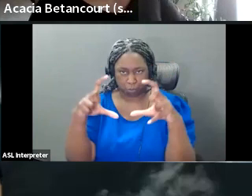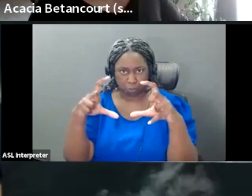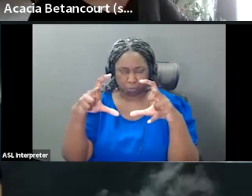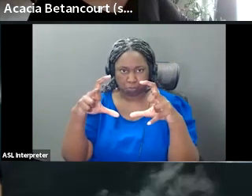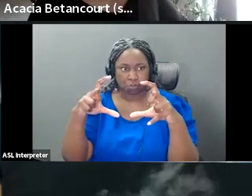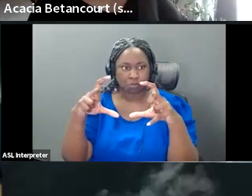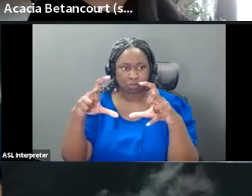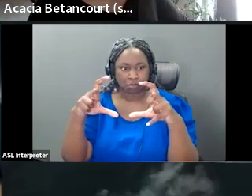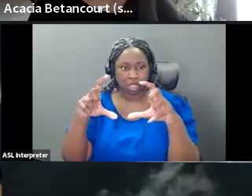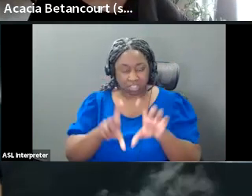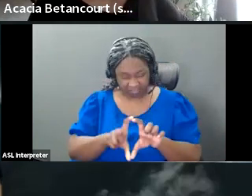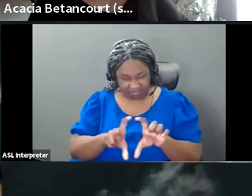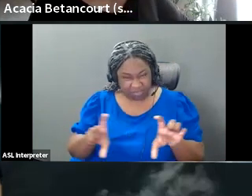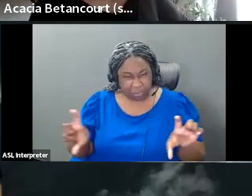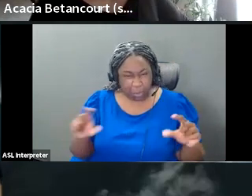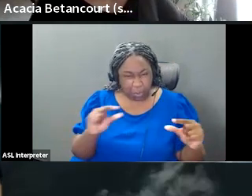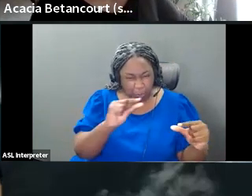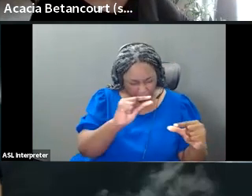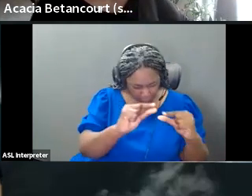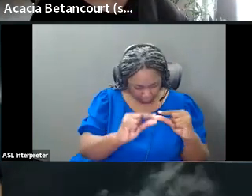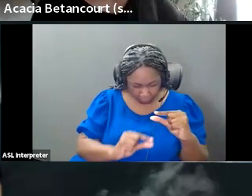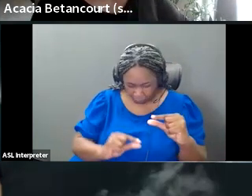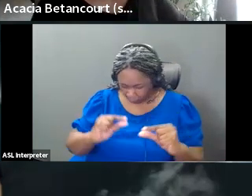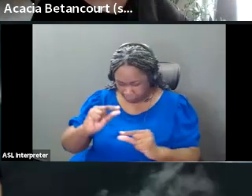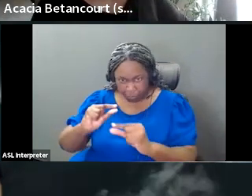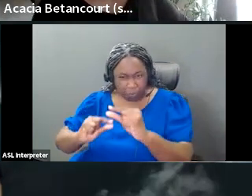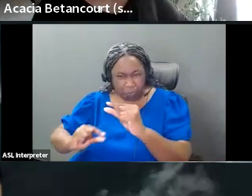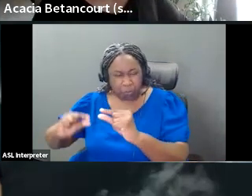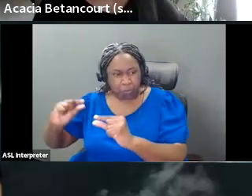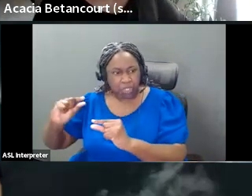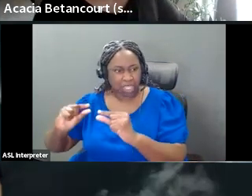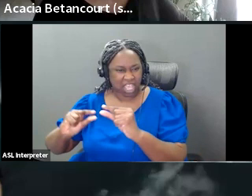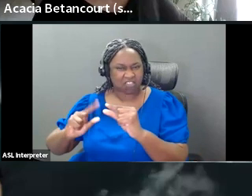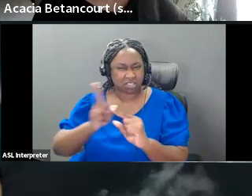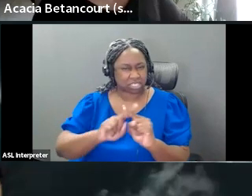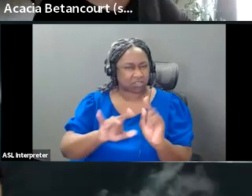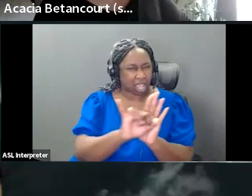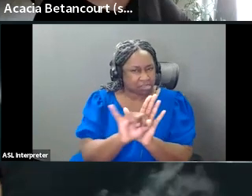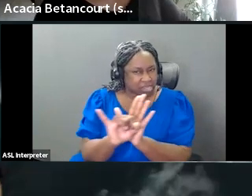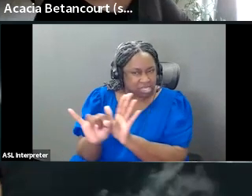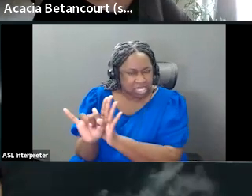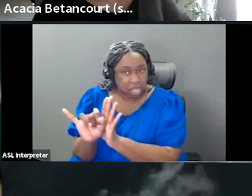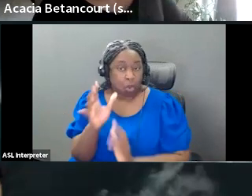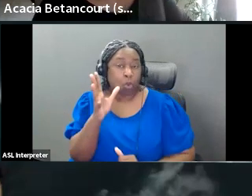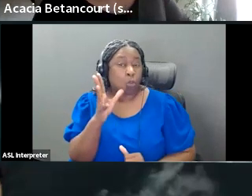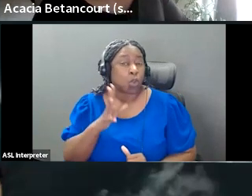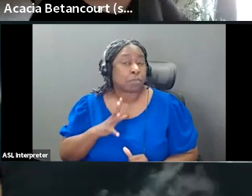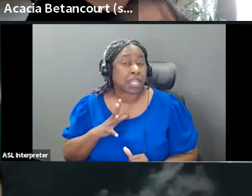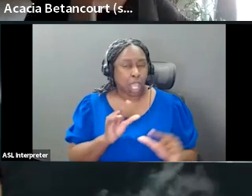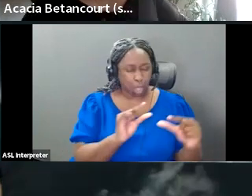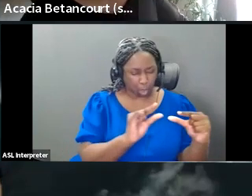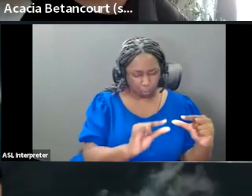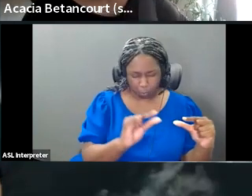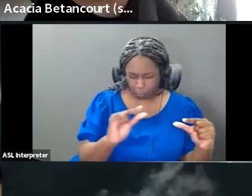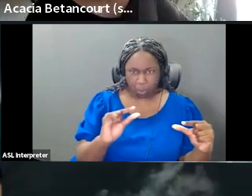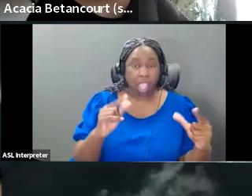then throughout these teeny tiny characters down here, you have some various identities, like the women are all smaller, they're